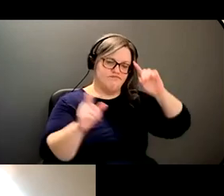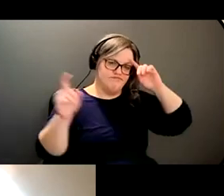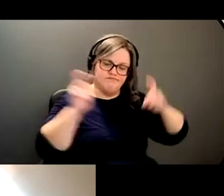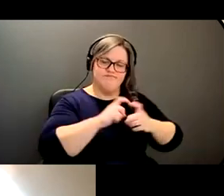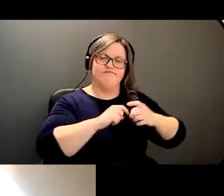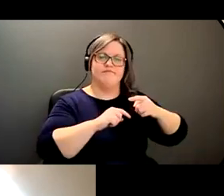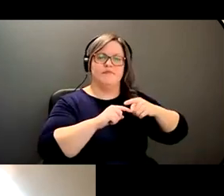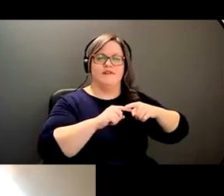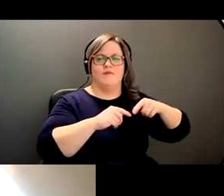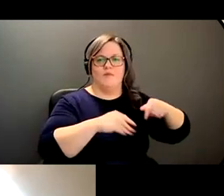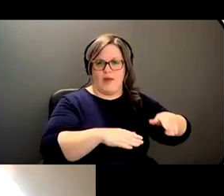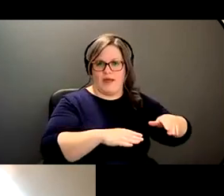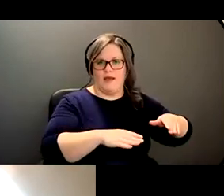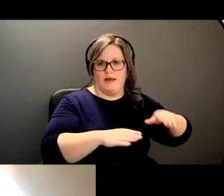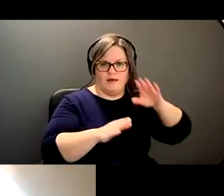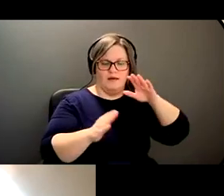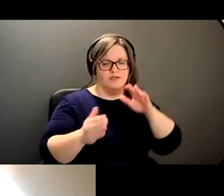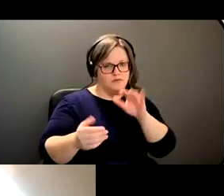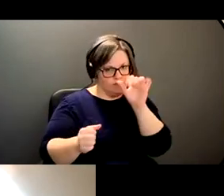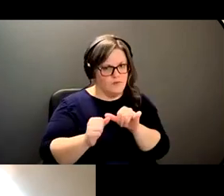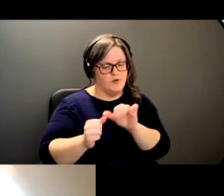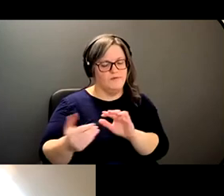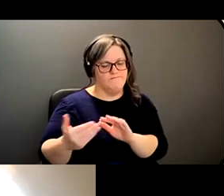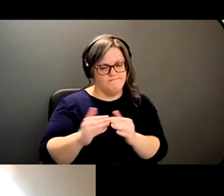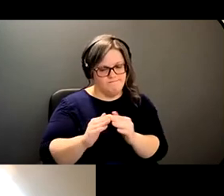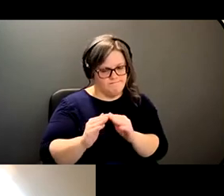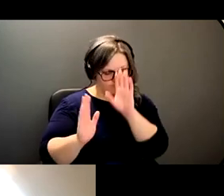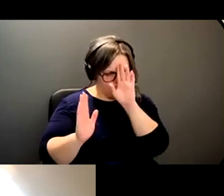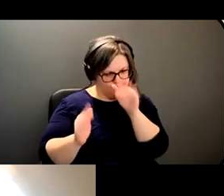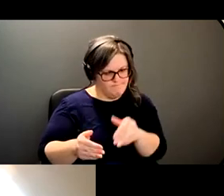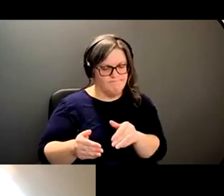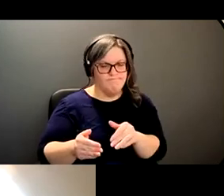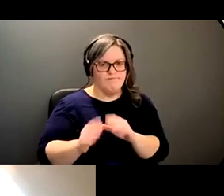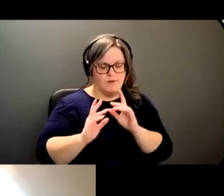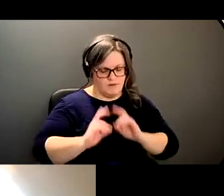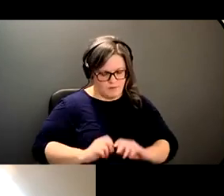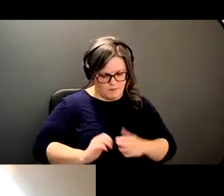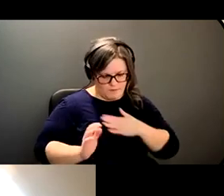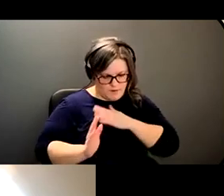think about my role and like sort of the role of the projects that we were working on.